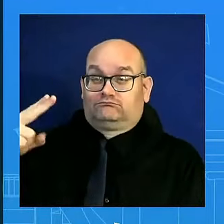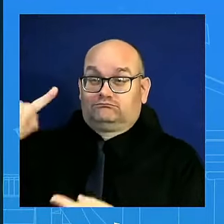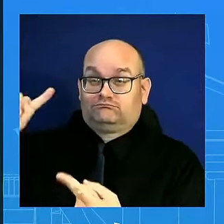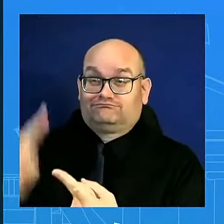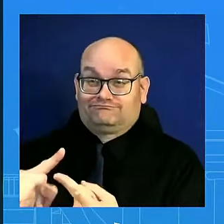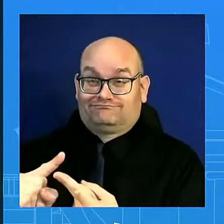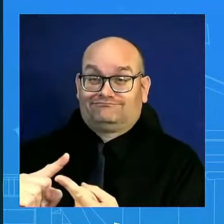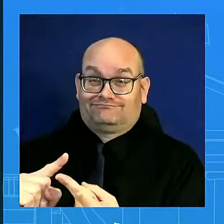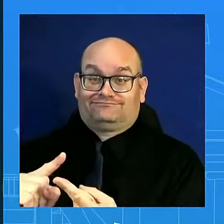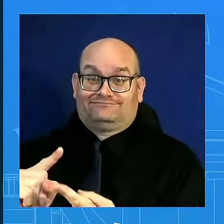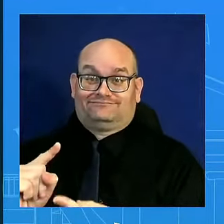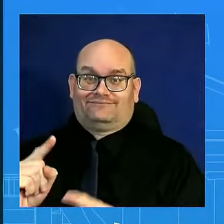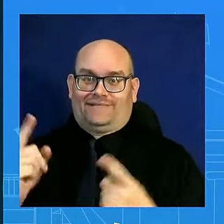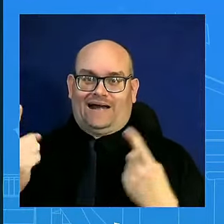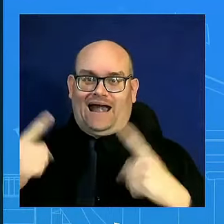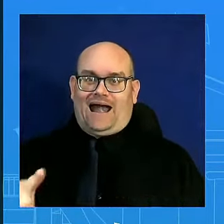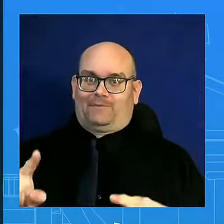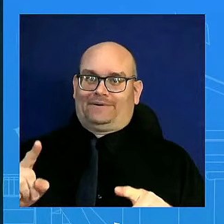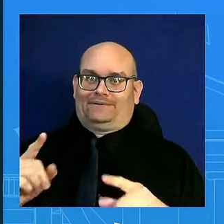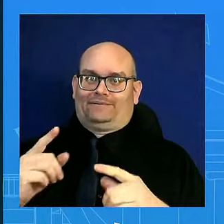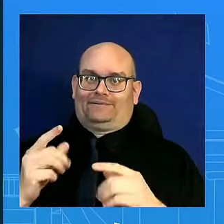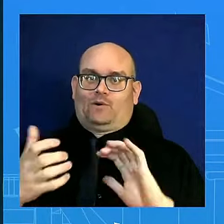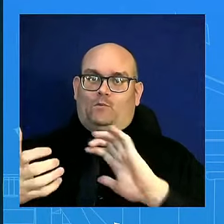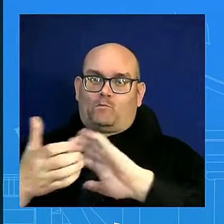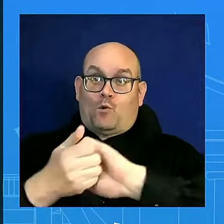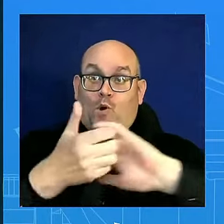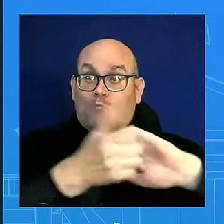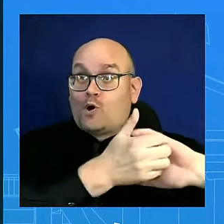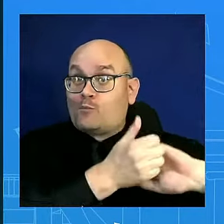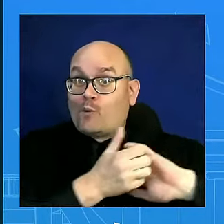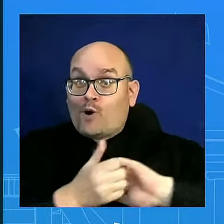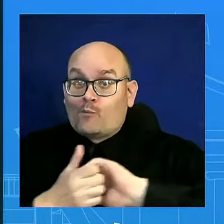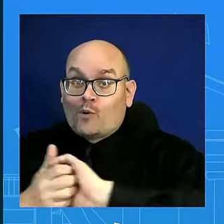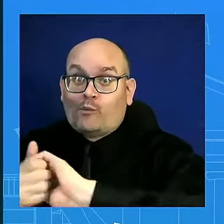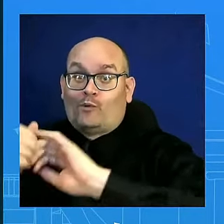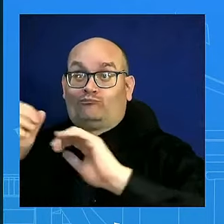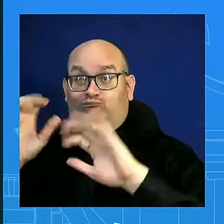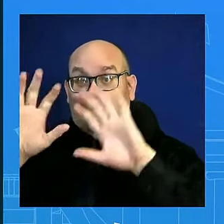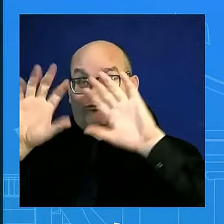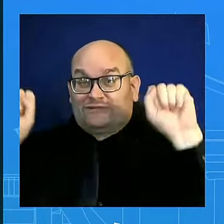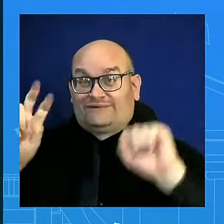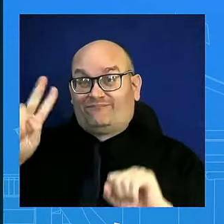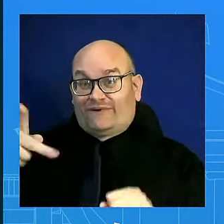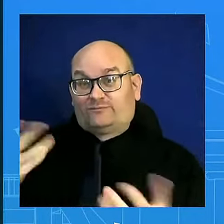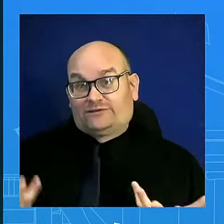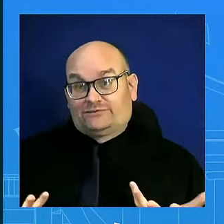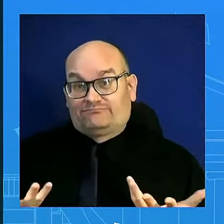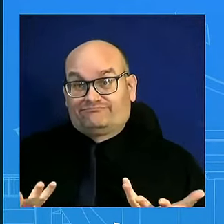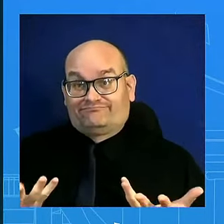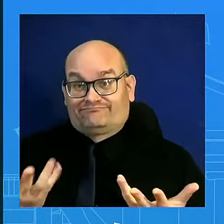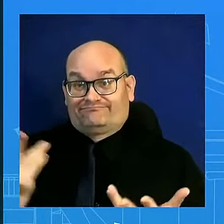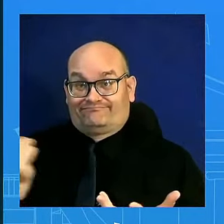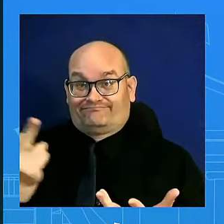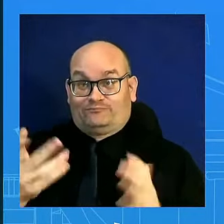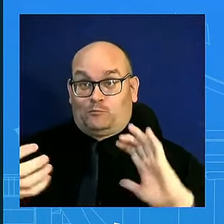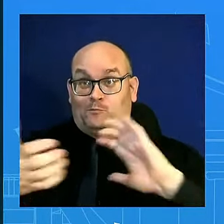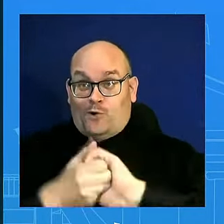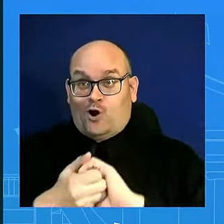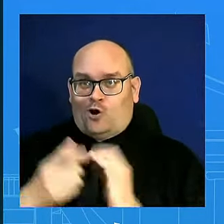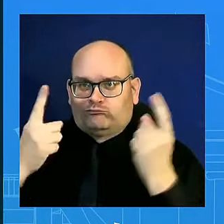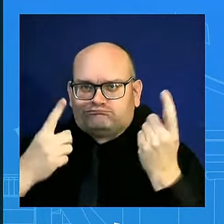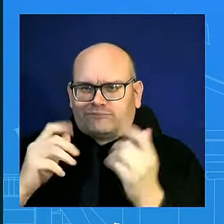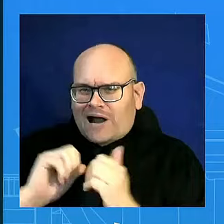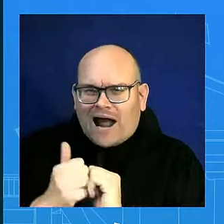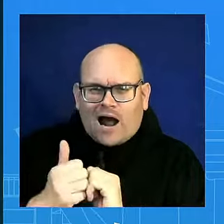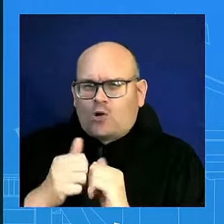with the Vice President. And, you know, we want to continue to make sure that we, for example, when we think about